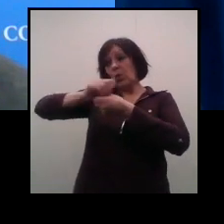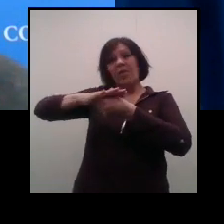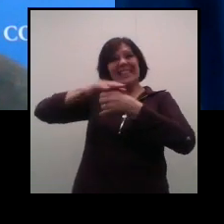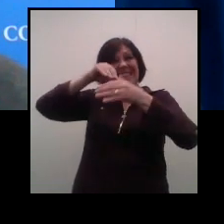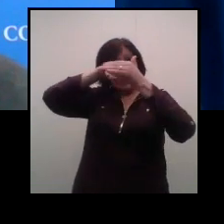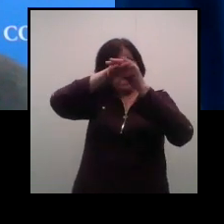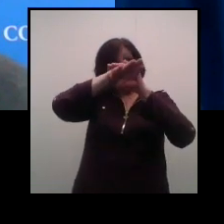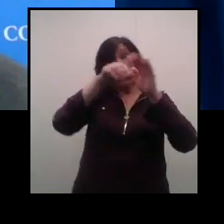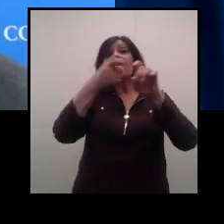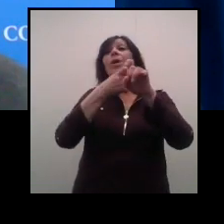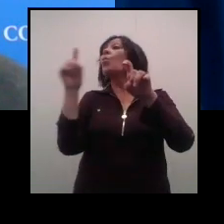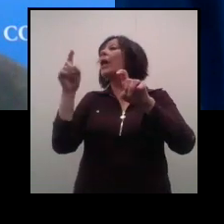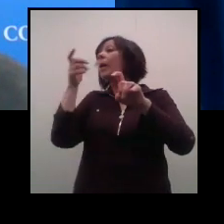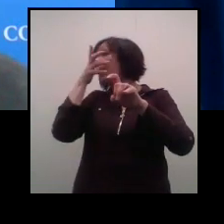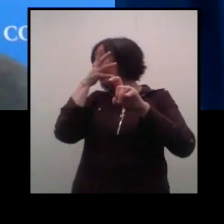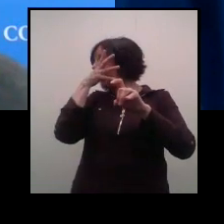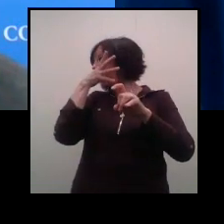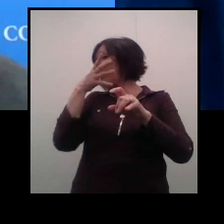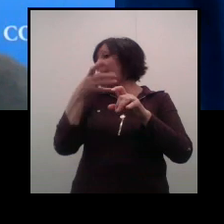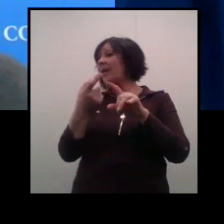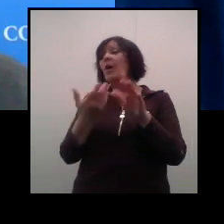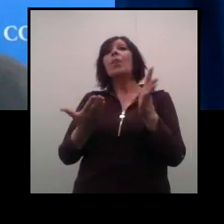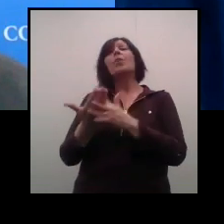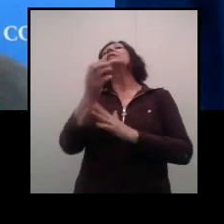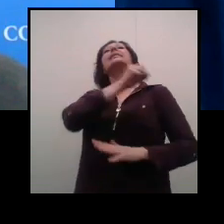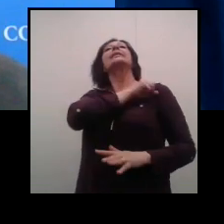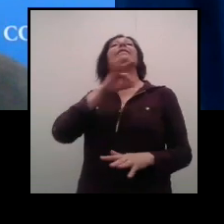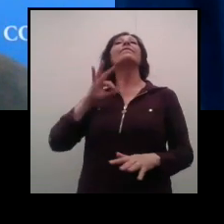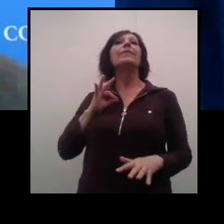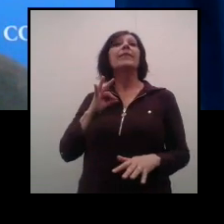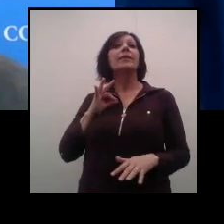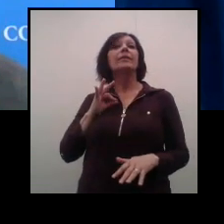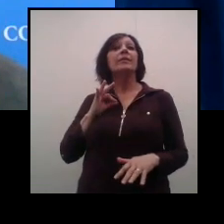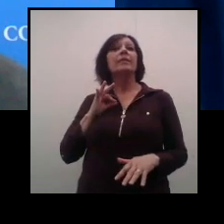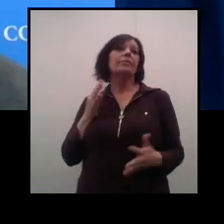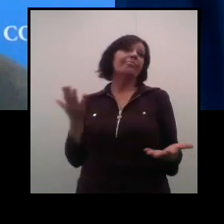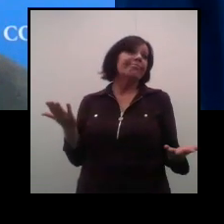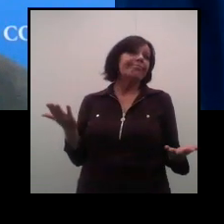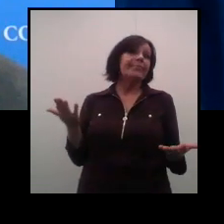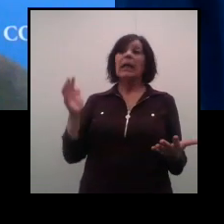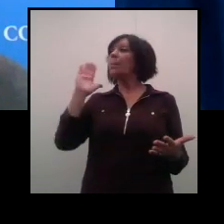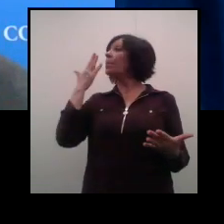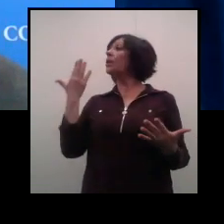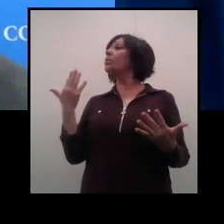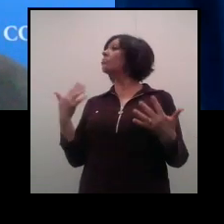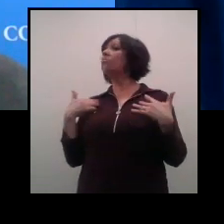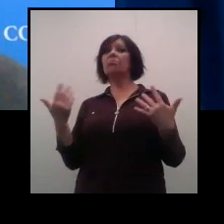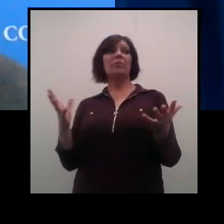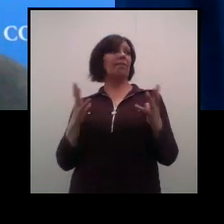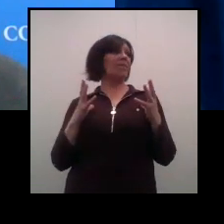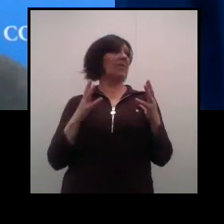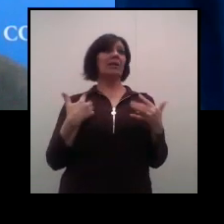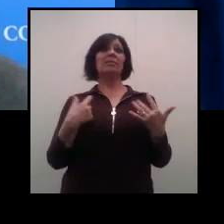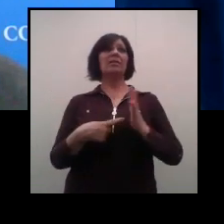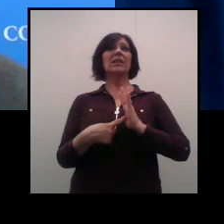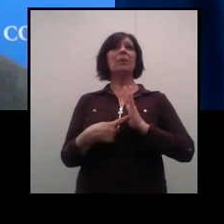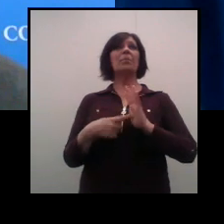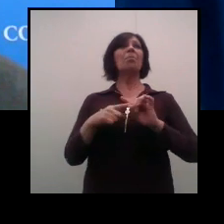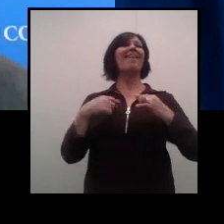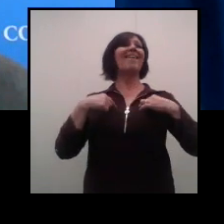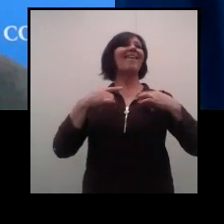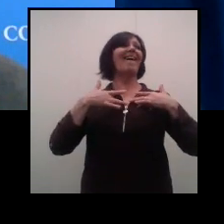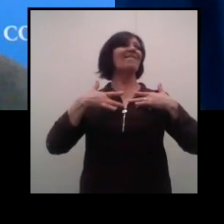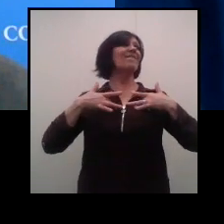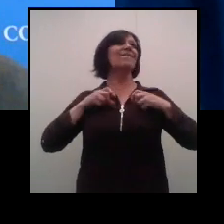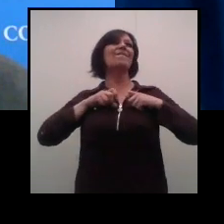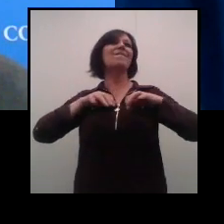nursing home, it's probably coming in through a staff member who appears to be healthy, asymptomatic. And so we are